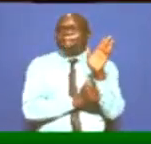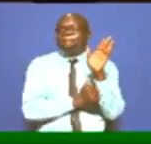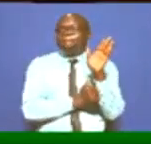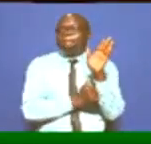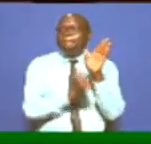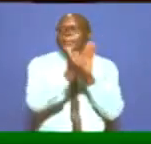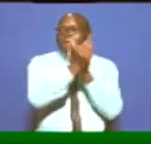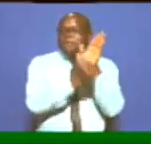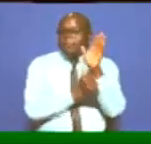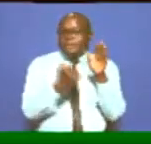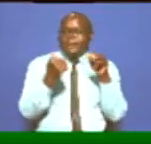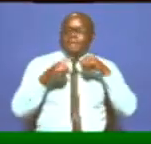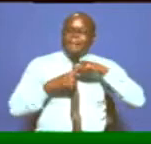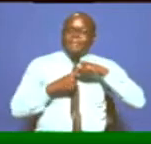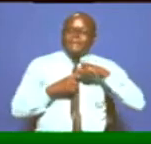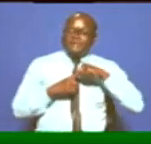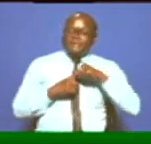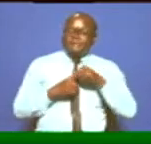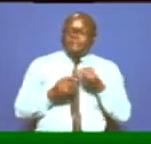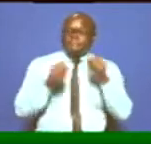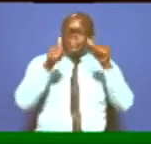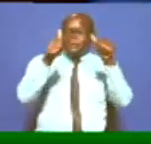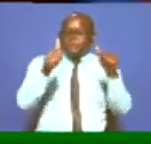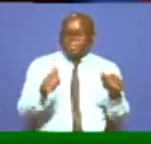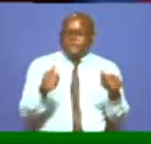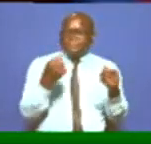Order number 6, notices of motion.